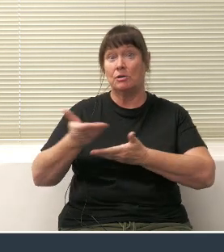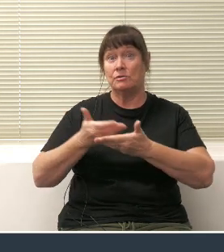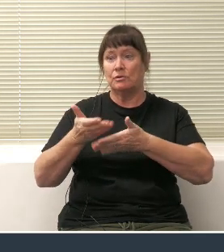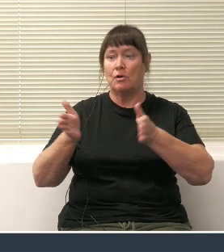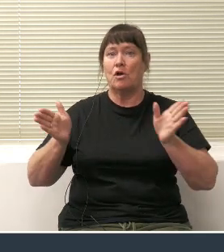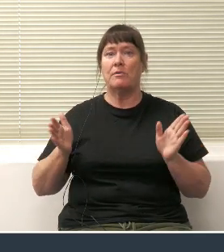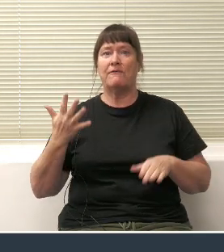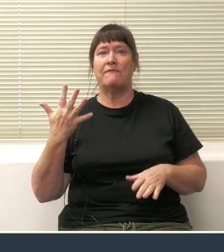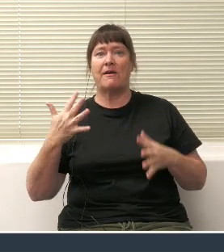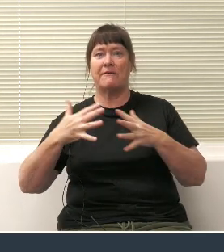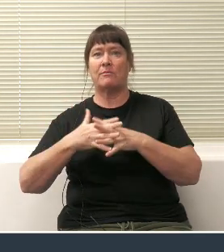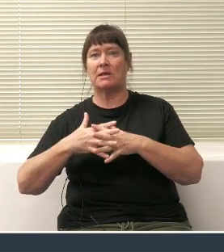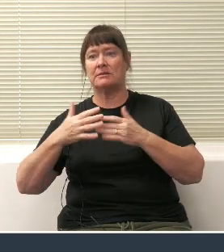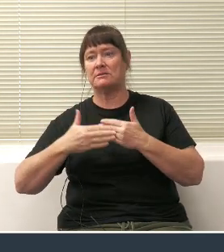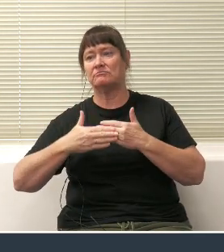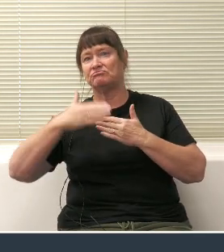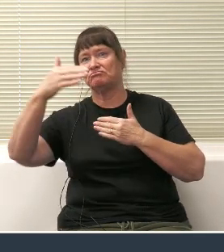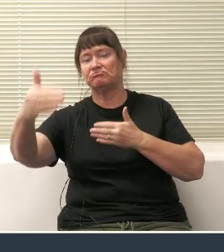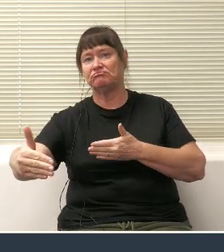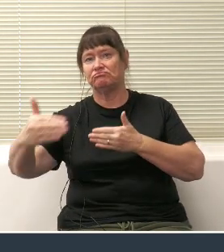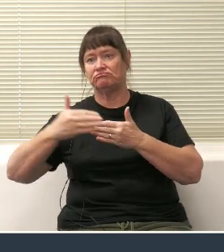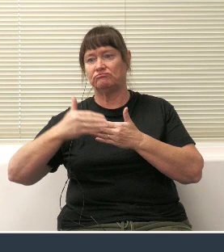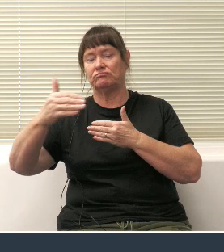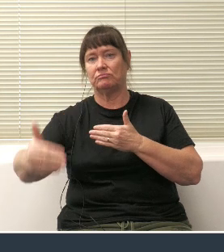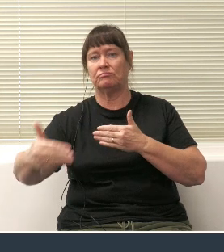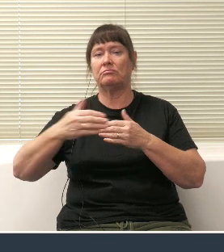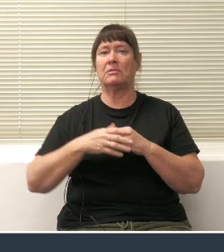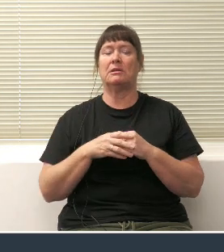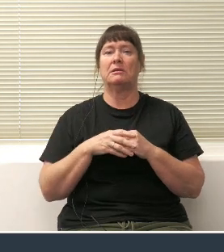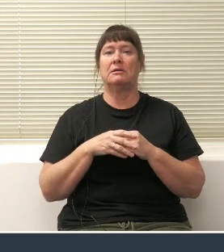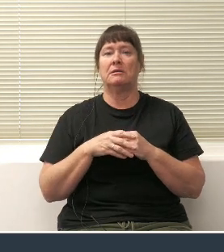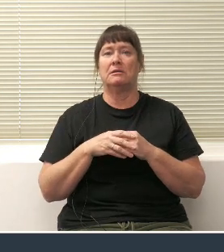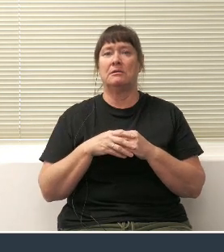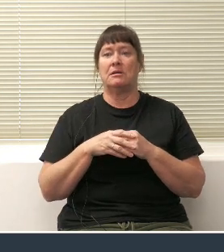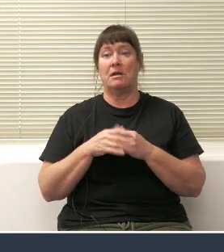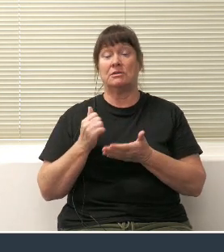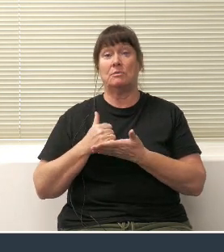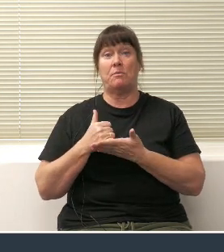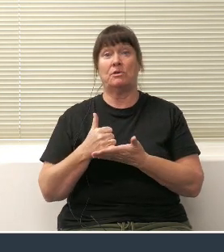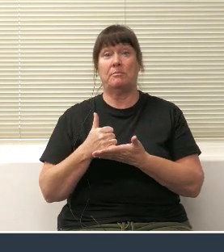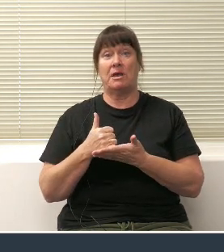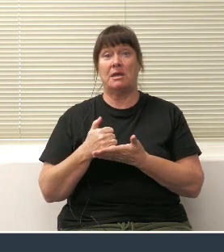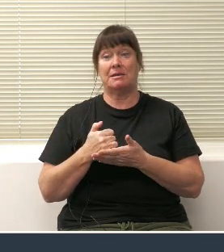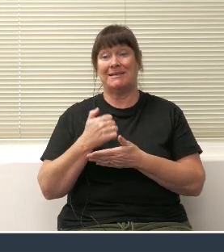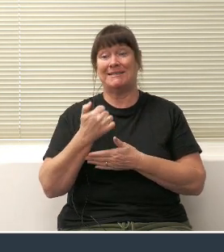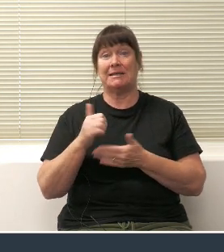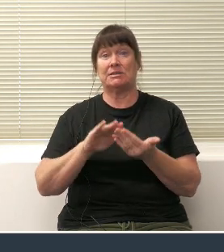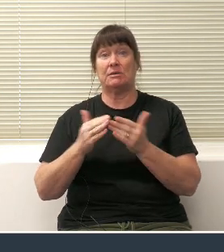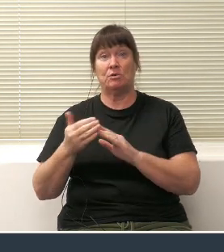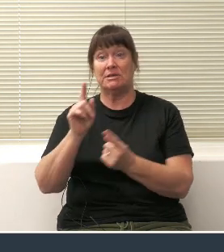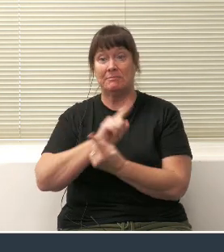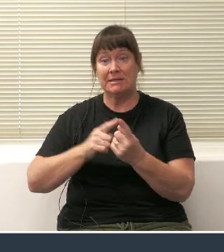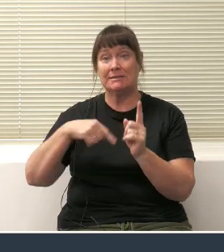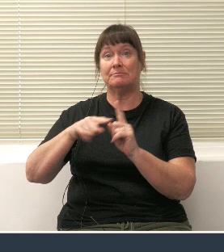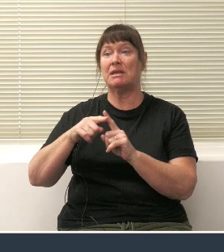Consultation was open for 5 weeks from the 25th of March to the 26th of April, and that was supported by 6 community meetings